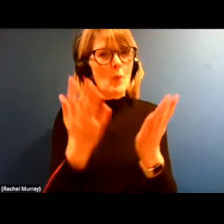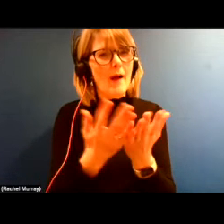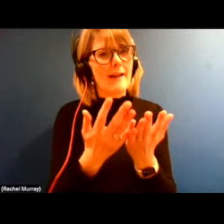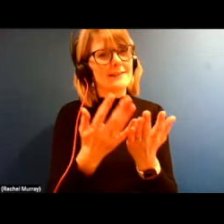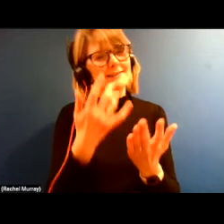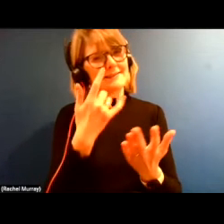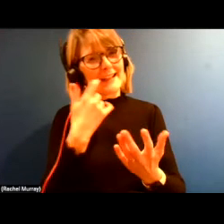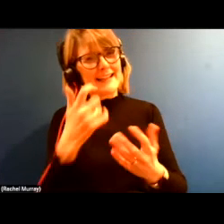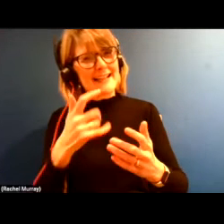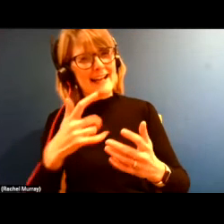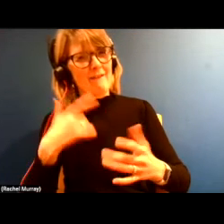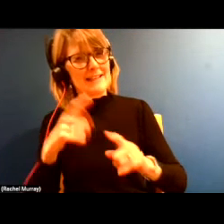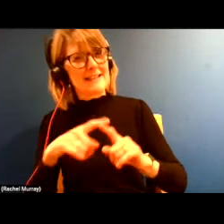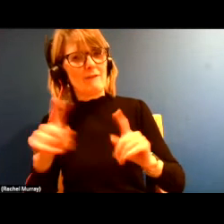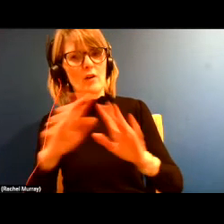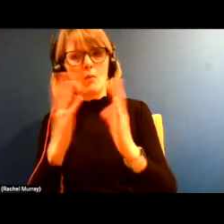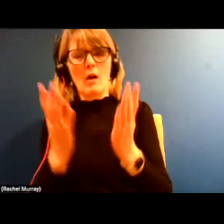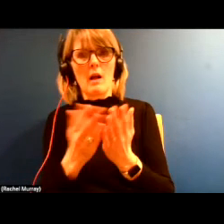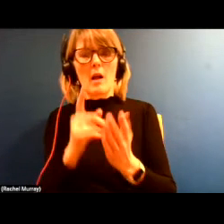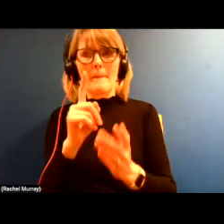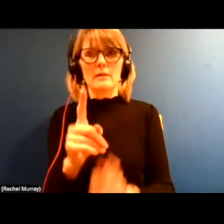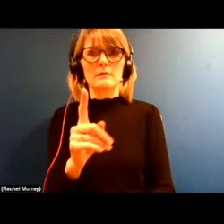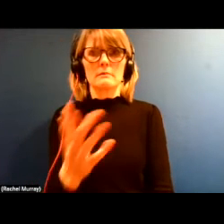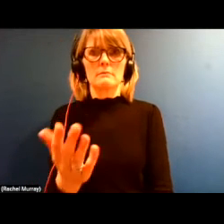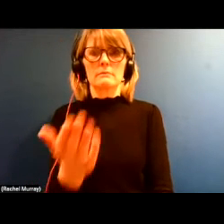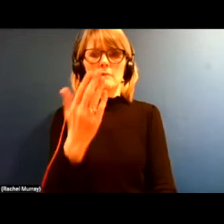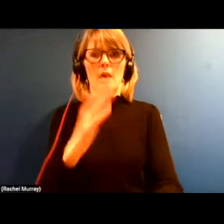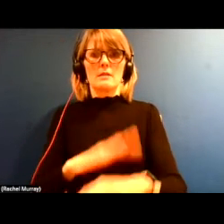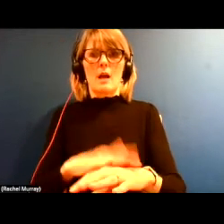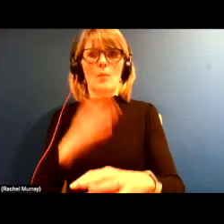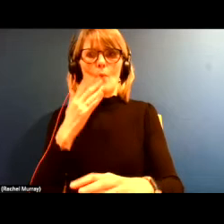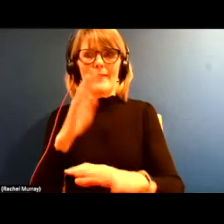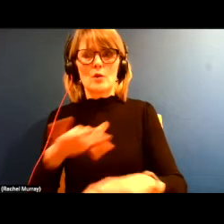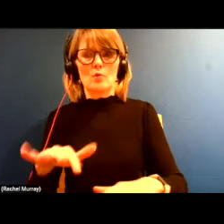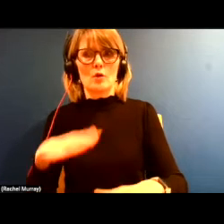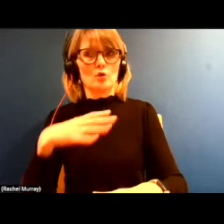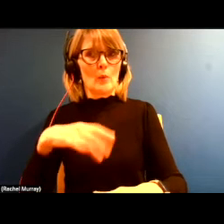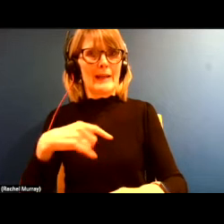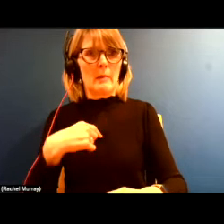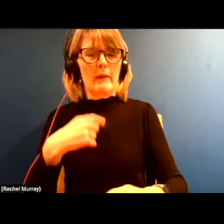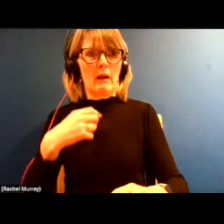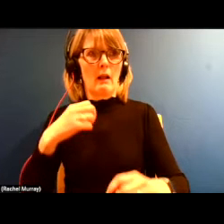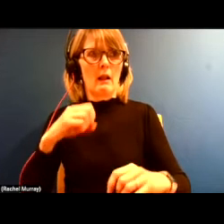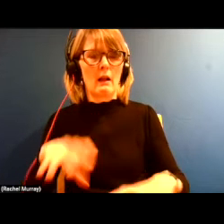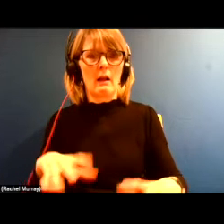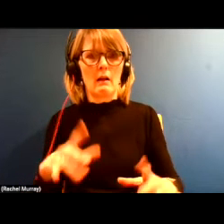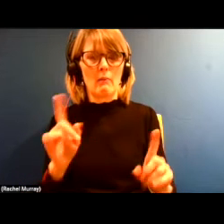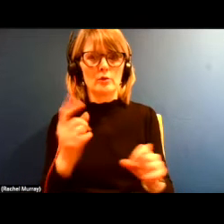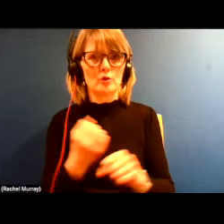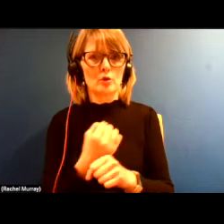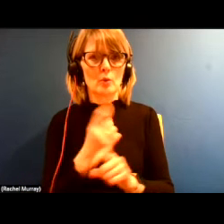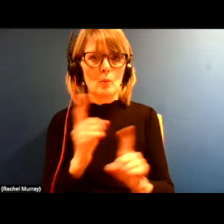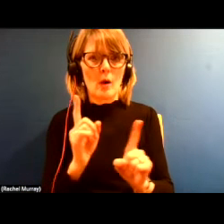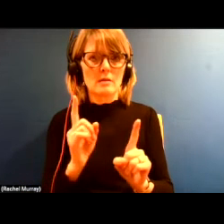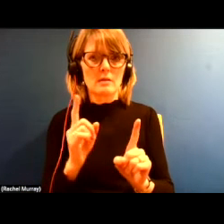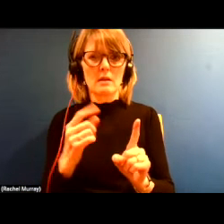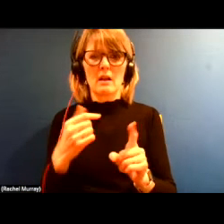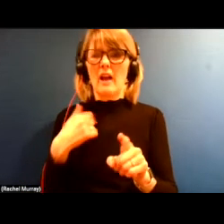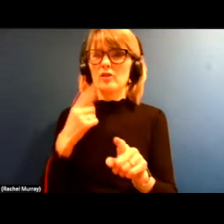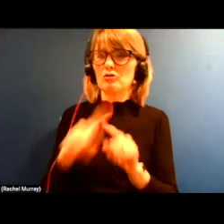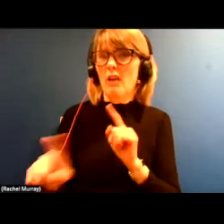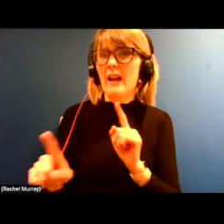when the children wouldn't need me as much, I explained, I was at a loss as to what I should do. I recounted a number of failed attempts at employment,